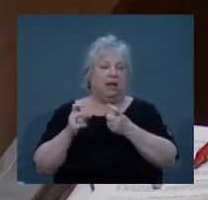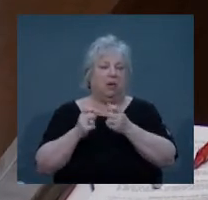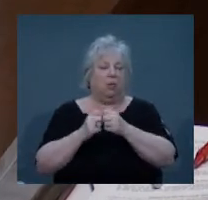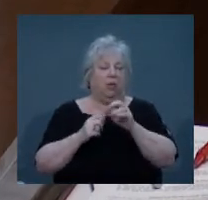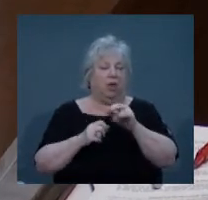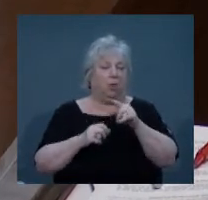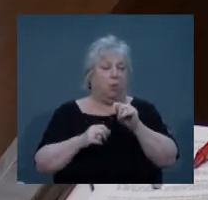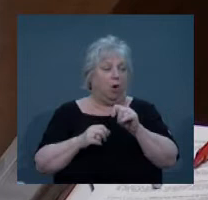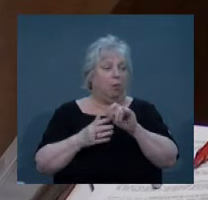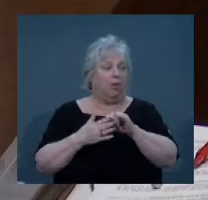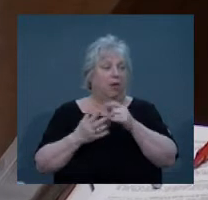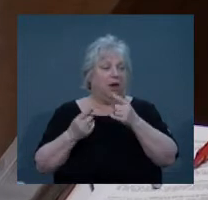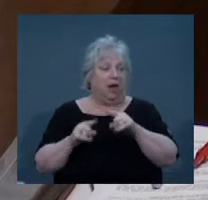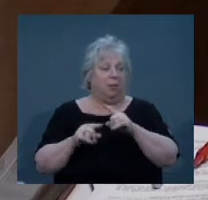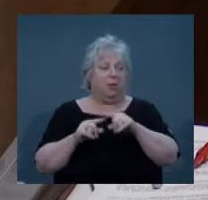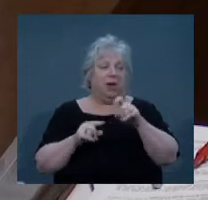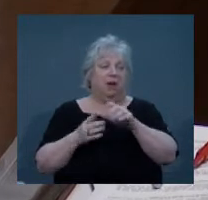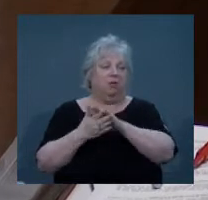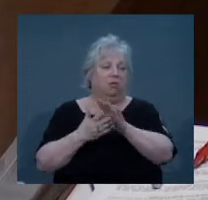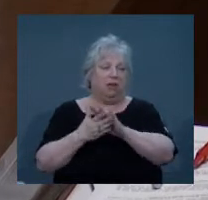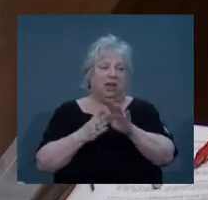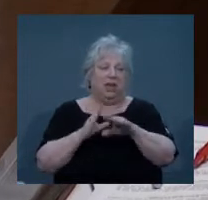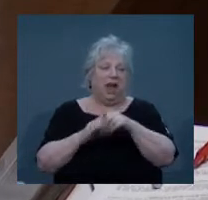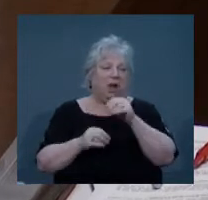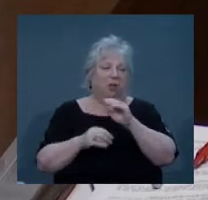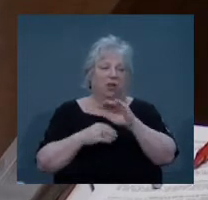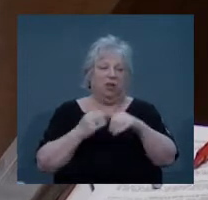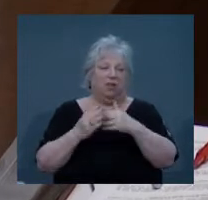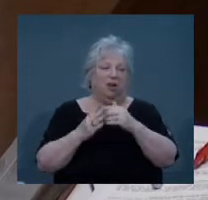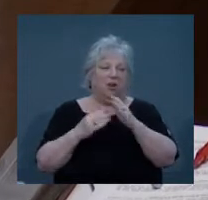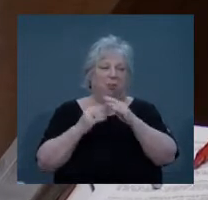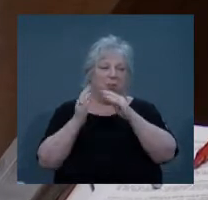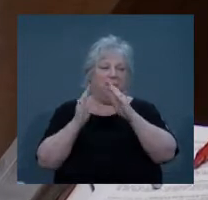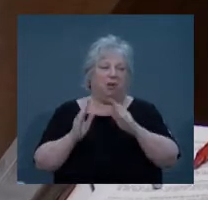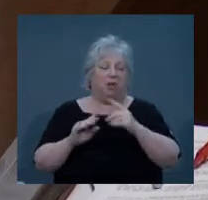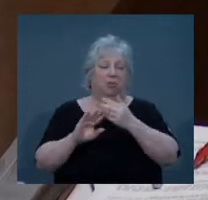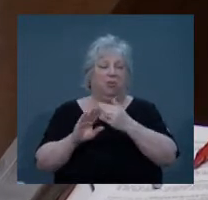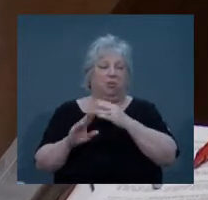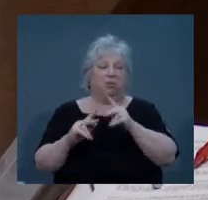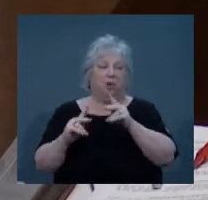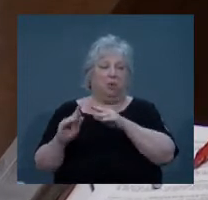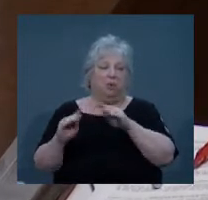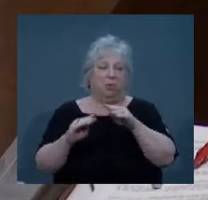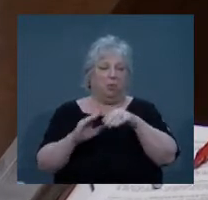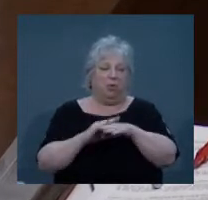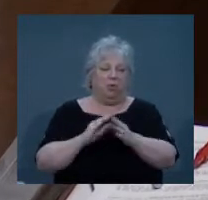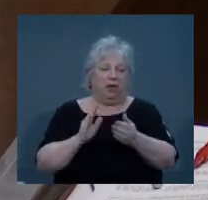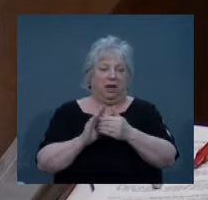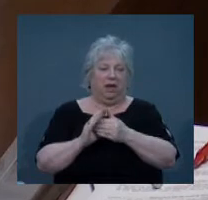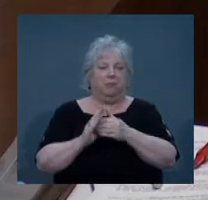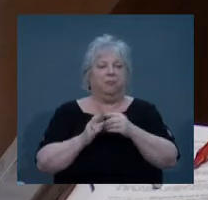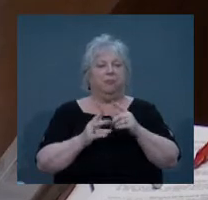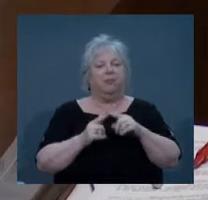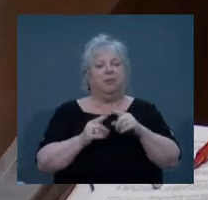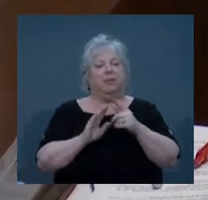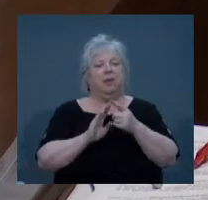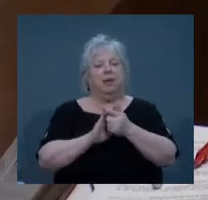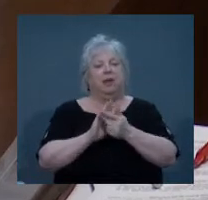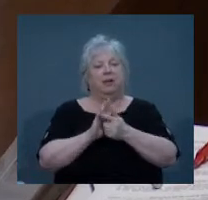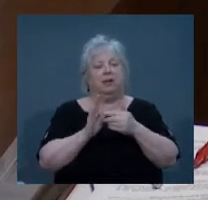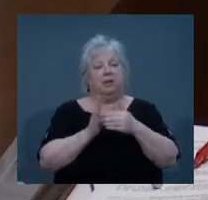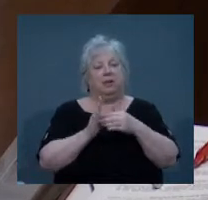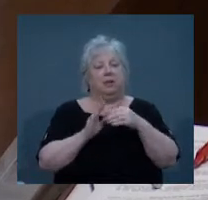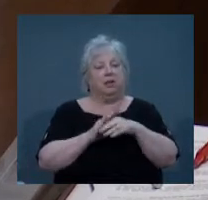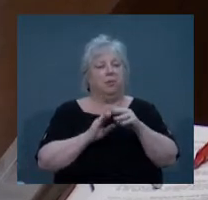where that happened, but had to clean out the entire building before they could get back in. The types of litigation in Missouri and California and